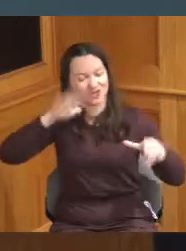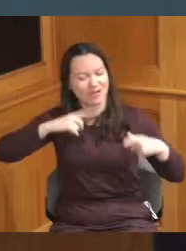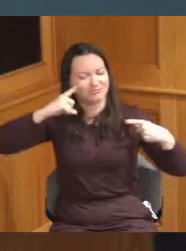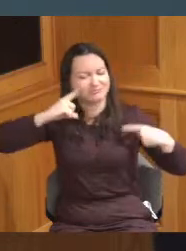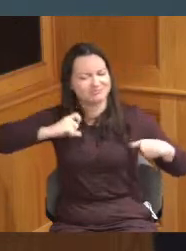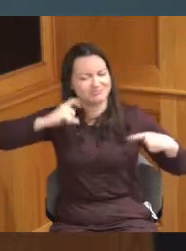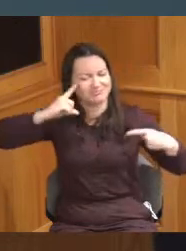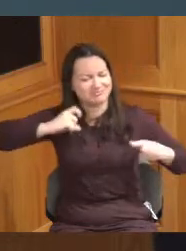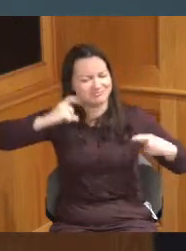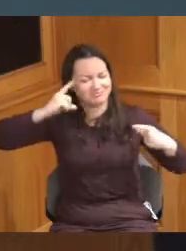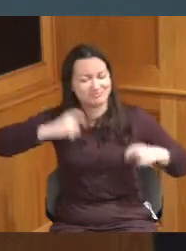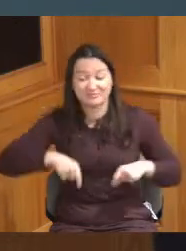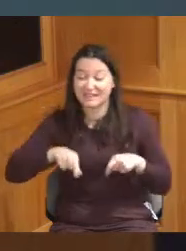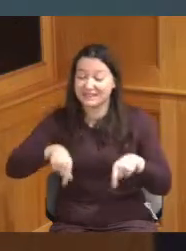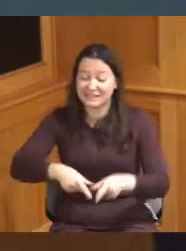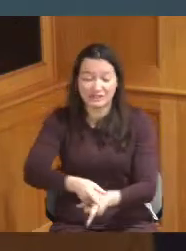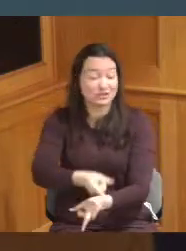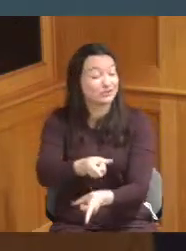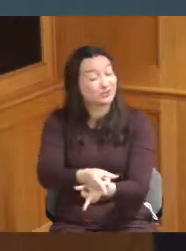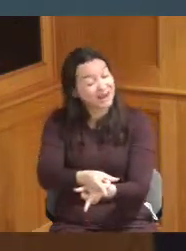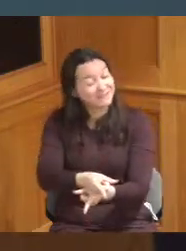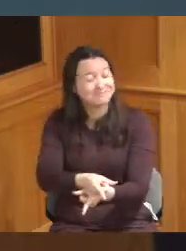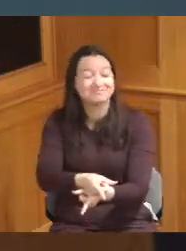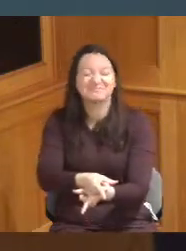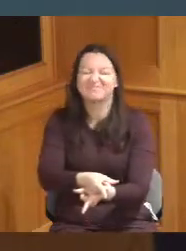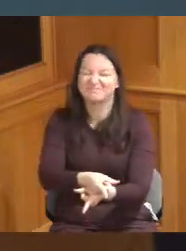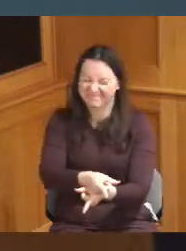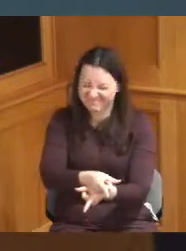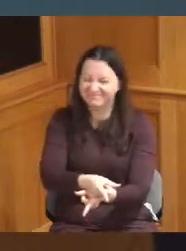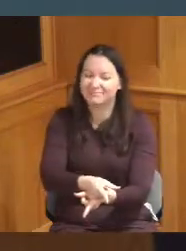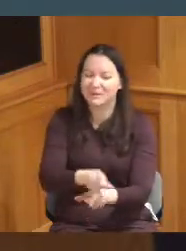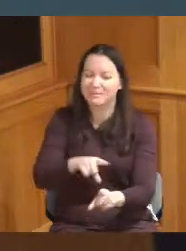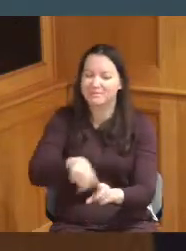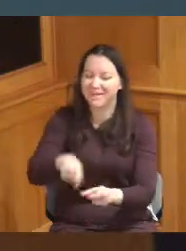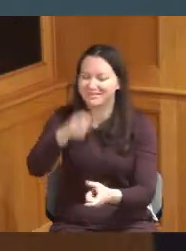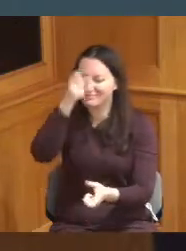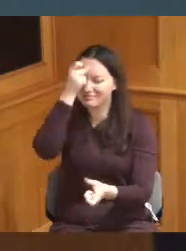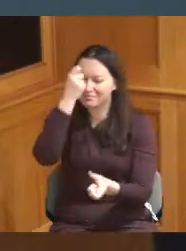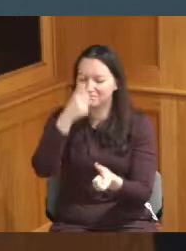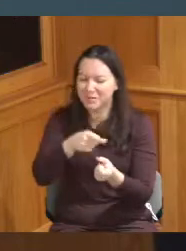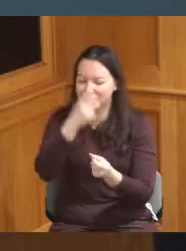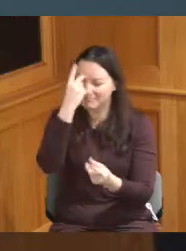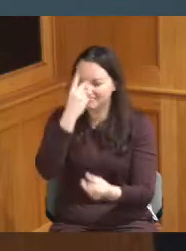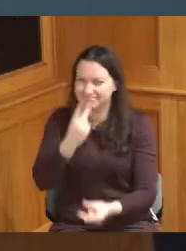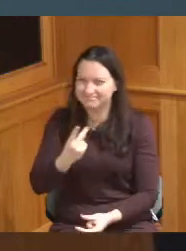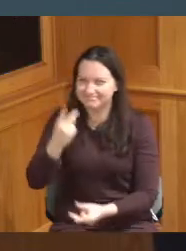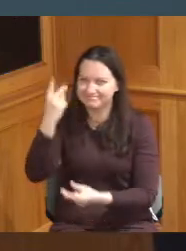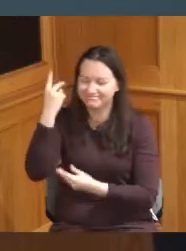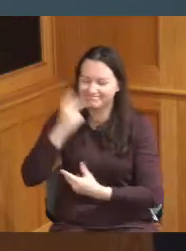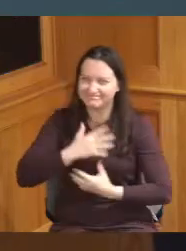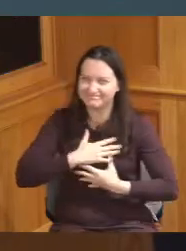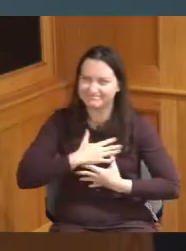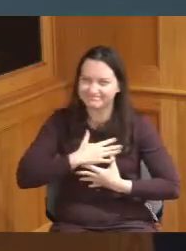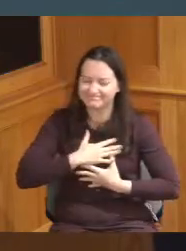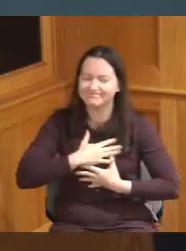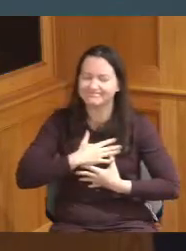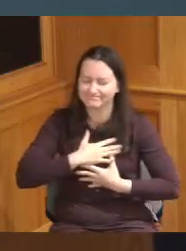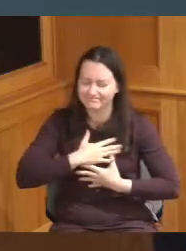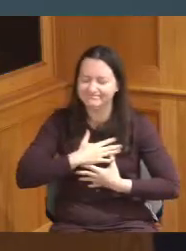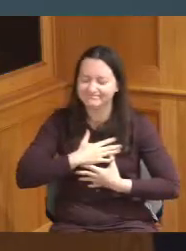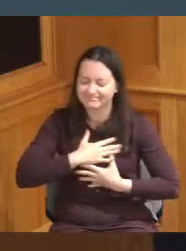tears. She said, this is the right thing to do, but just all the memories that were coming from there. She was overwhelmed with